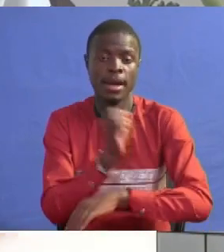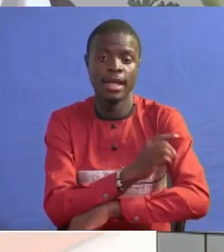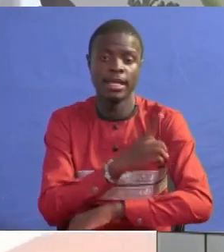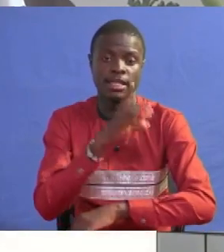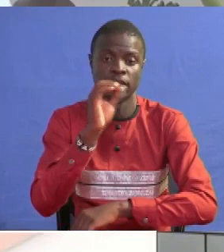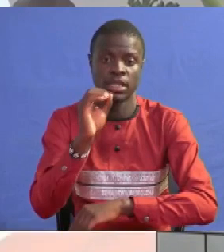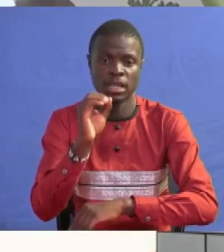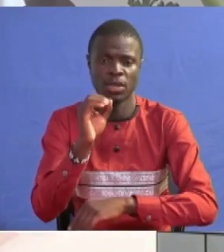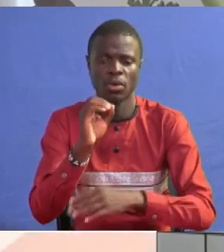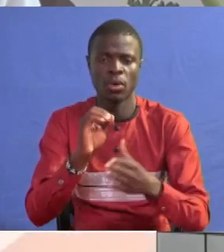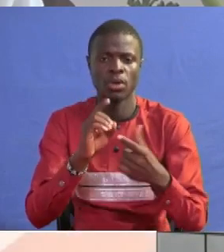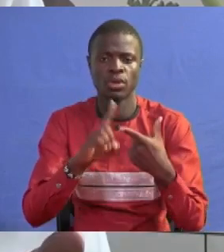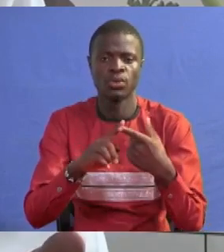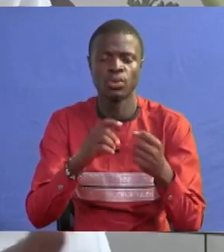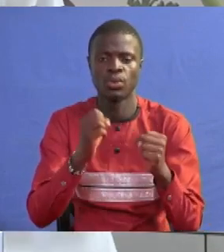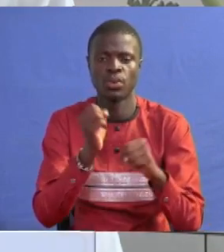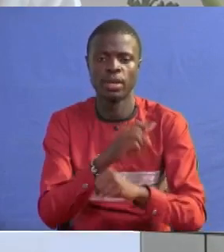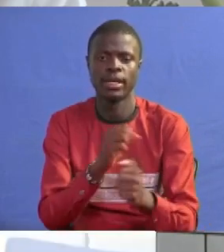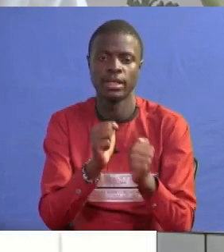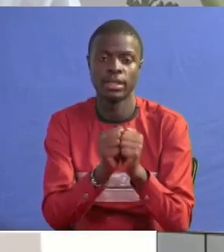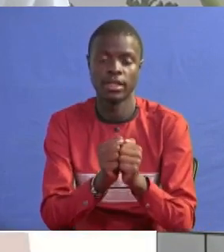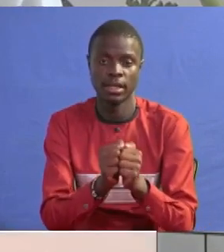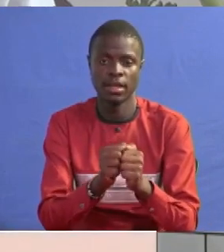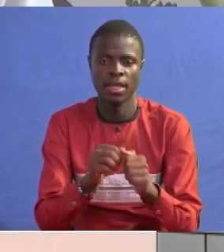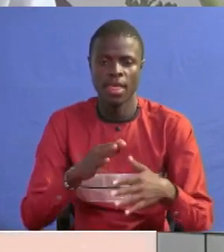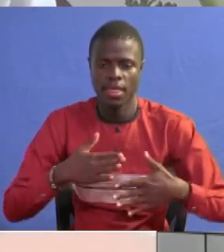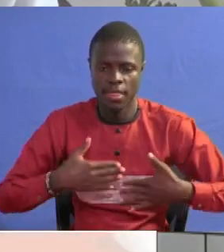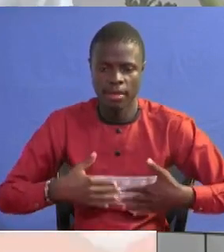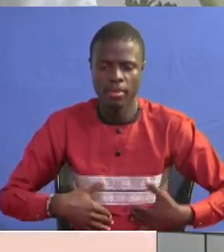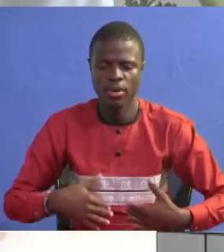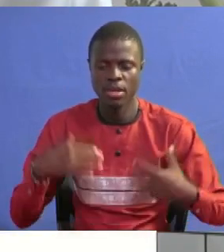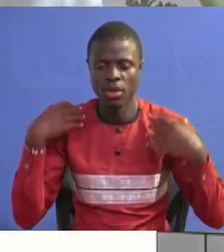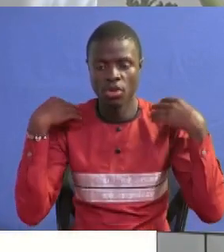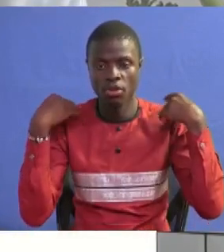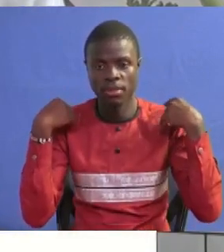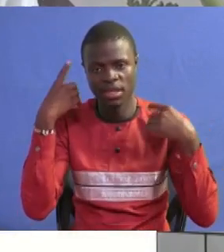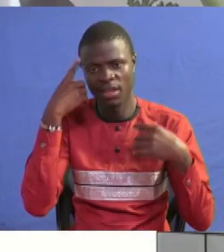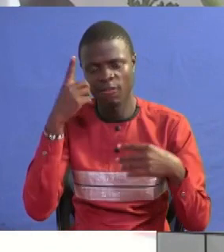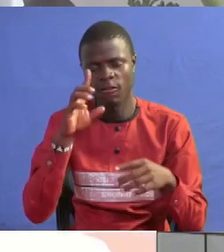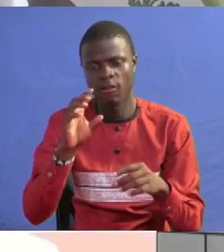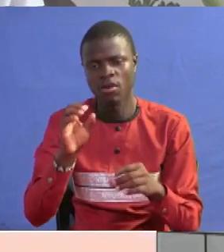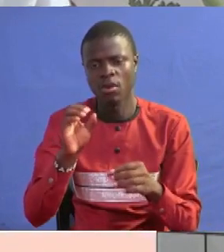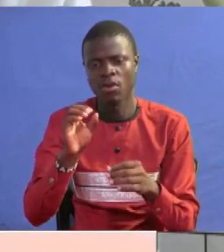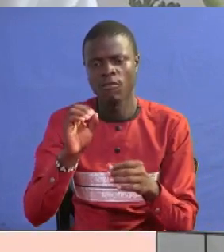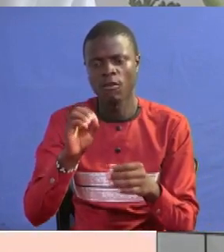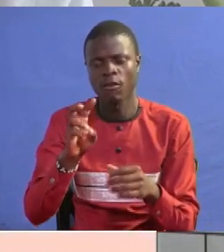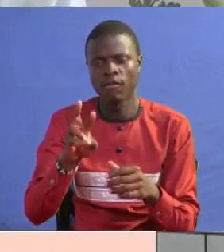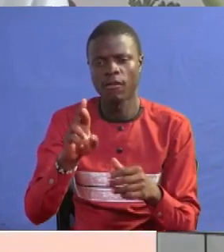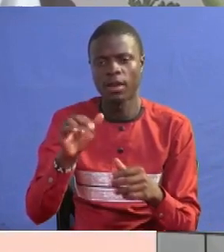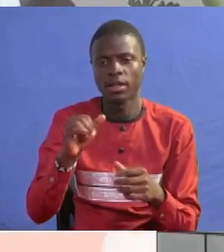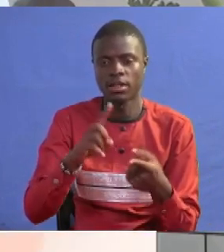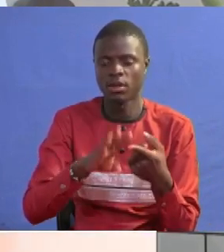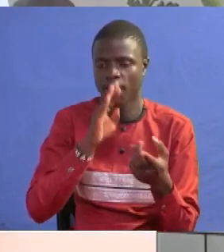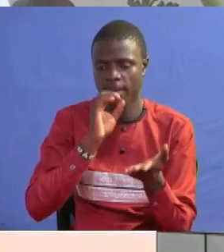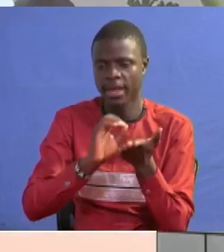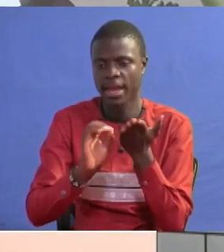that one we call the follicular phase. This is when the body is competing for a dominant ovum to be released. Of course, we have the